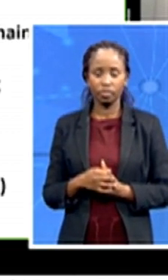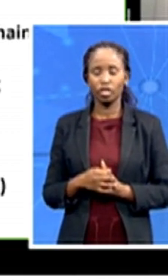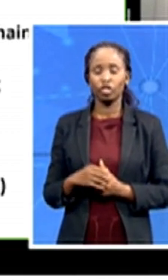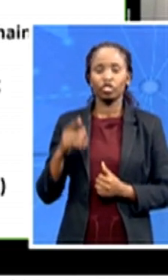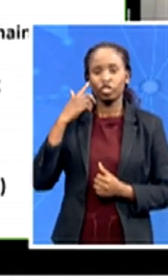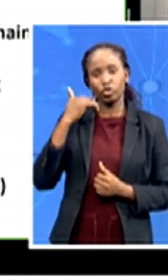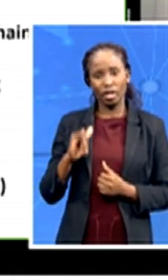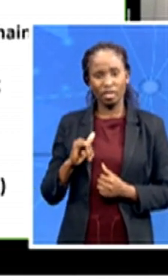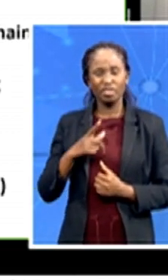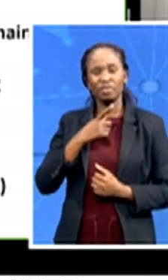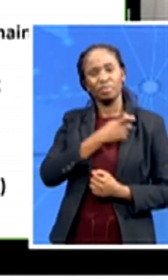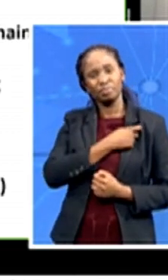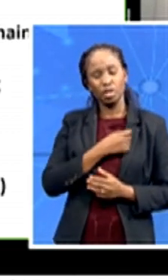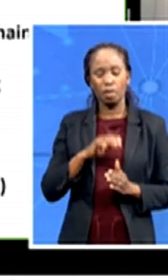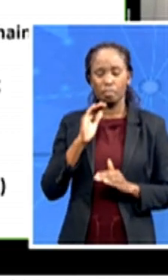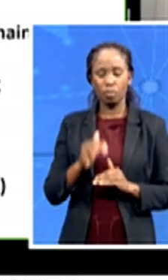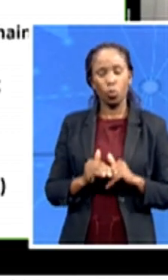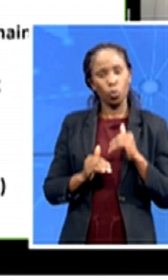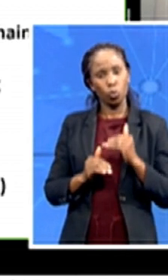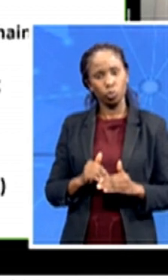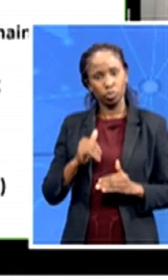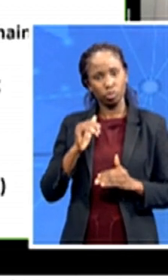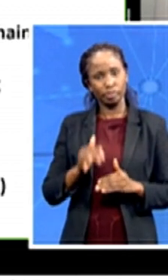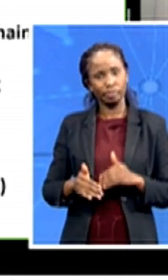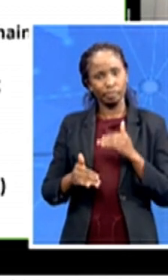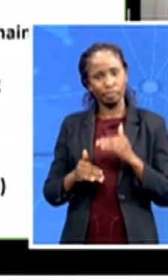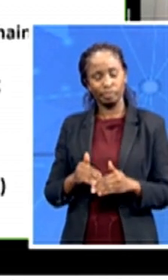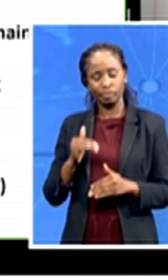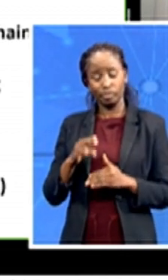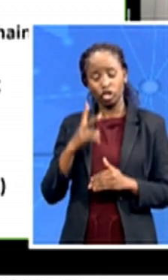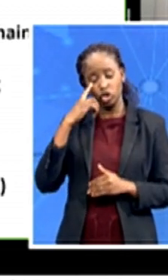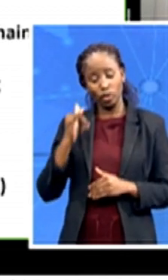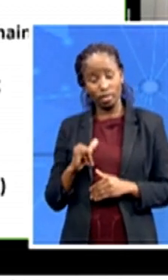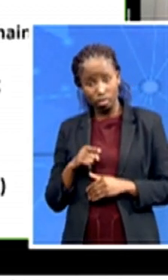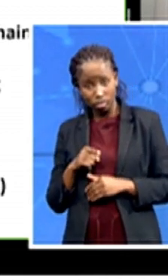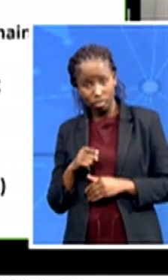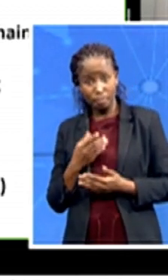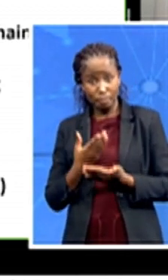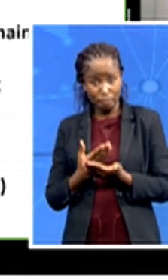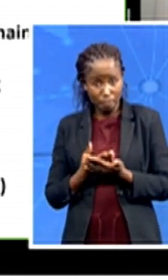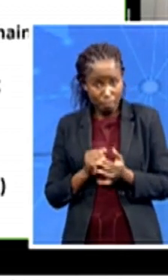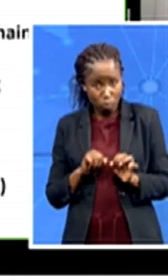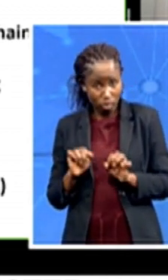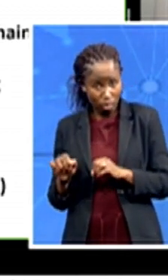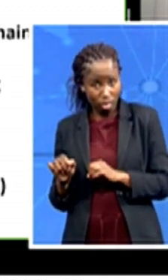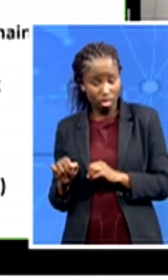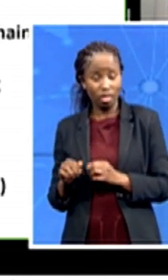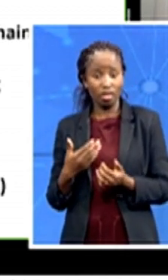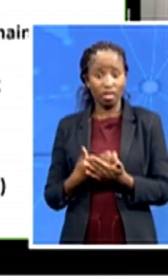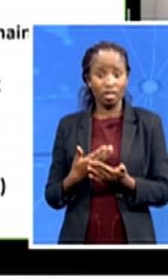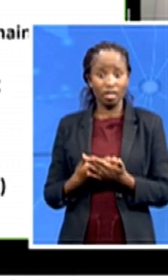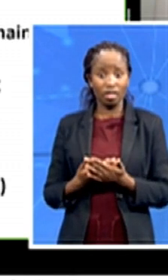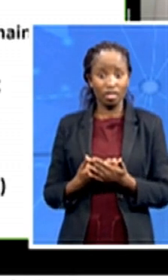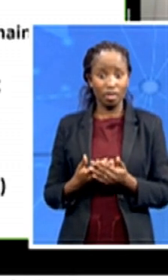So you look at whether it is possible that there has been a immunization error. For example, was